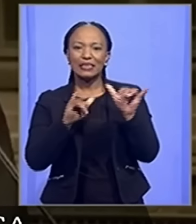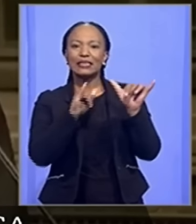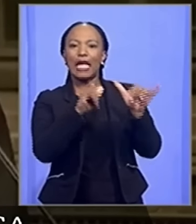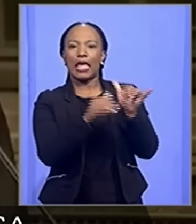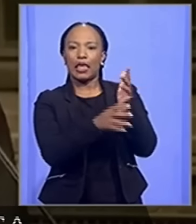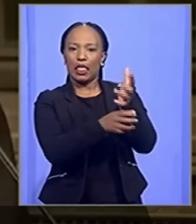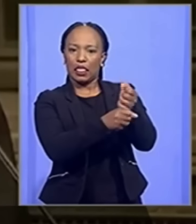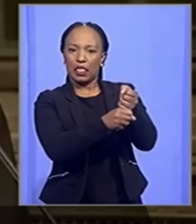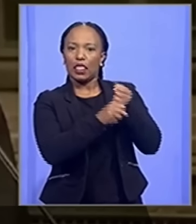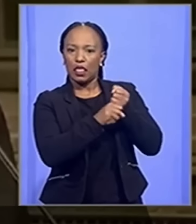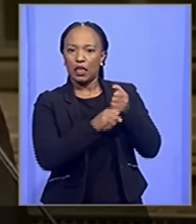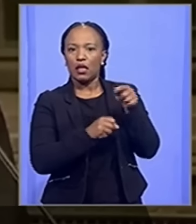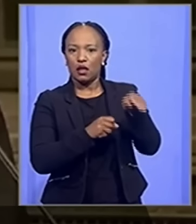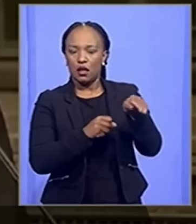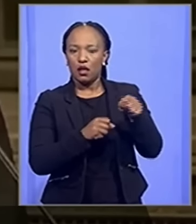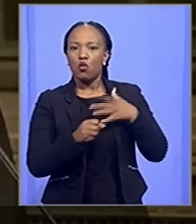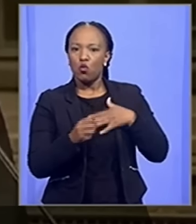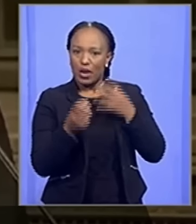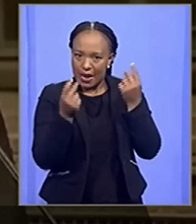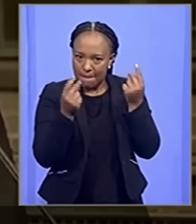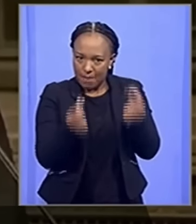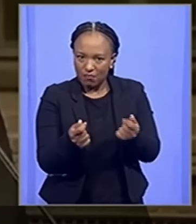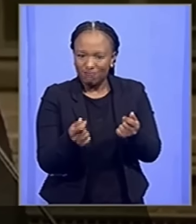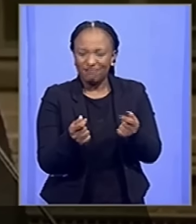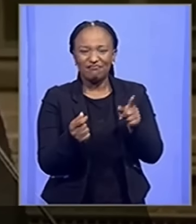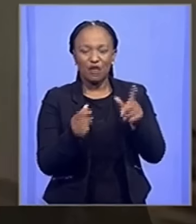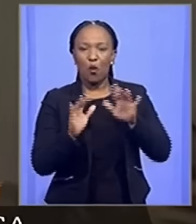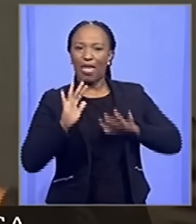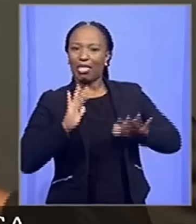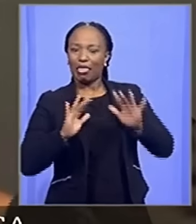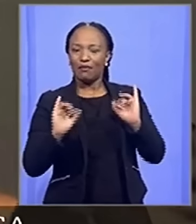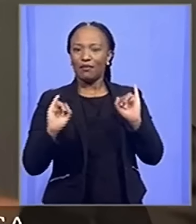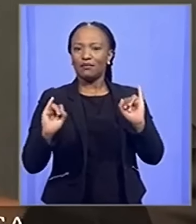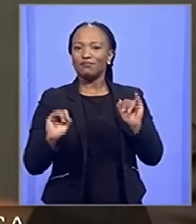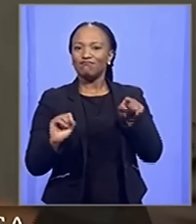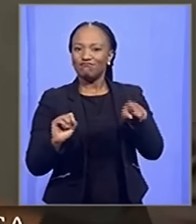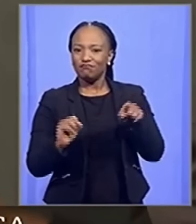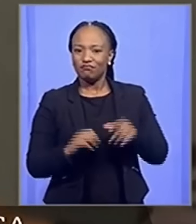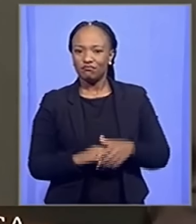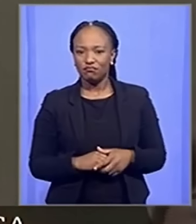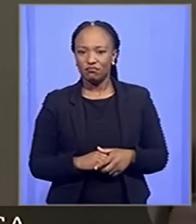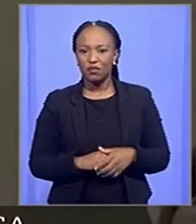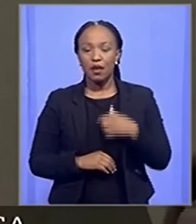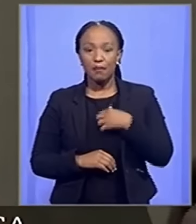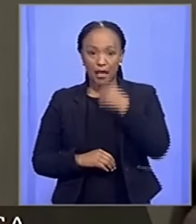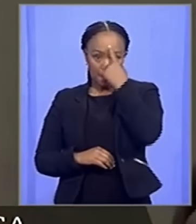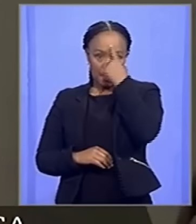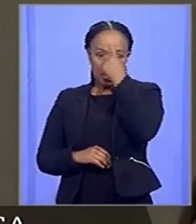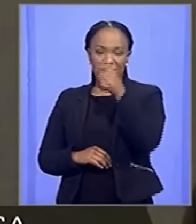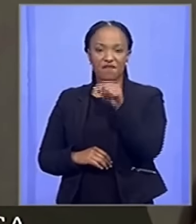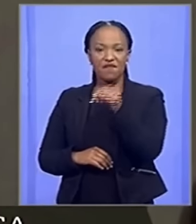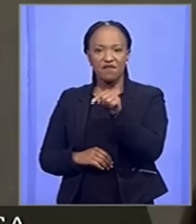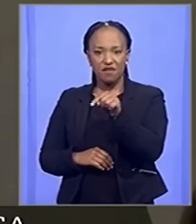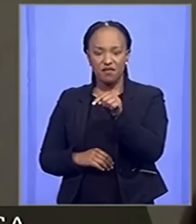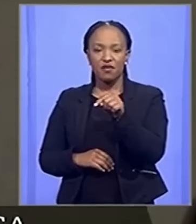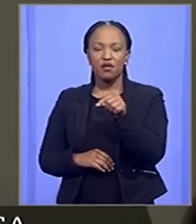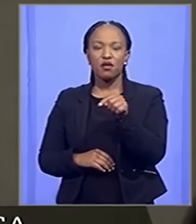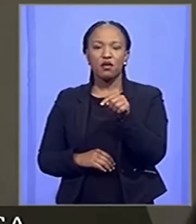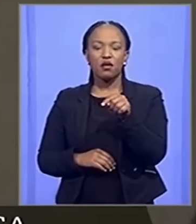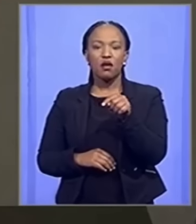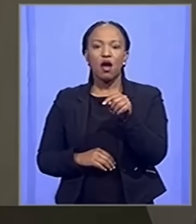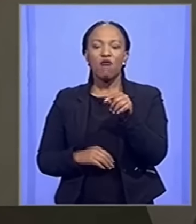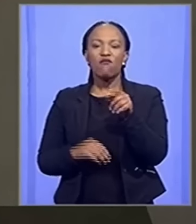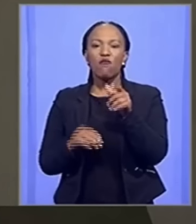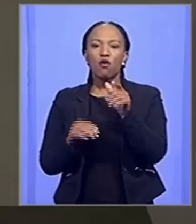call for their immediate and unconditional release. I believe a much stronger, in terms of